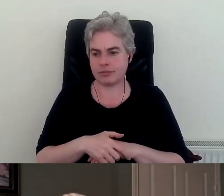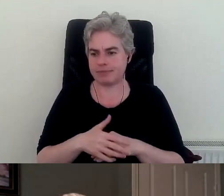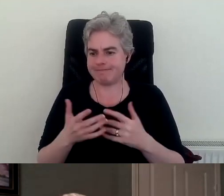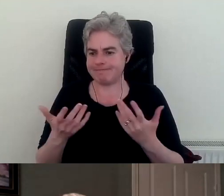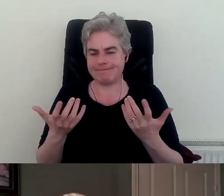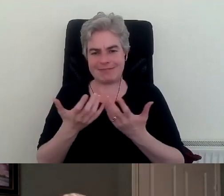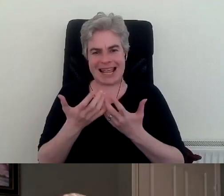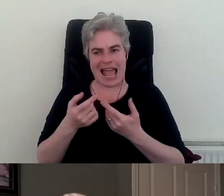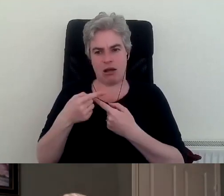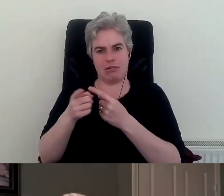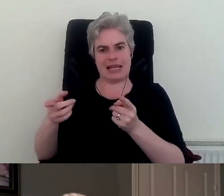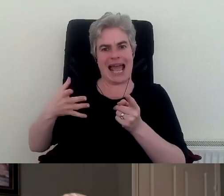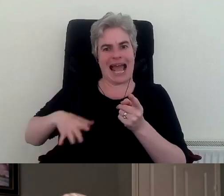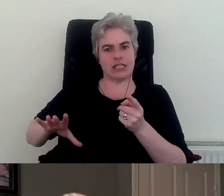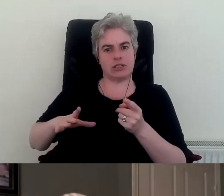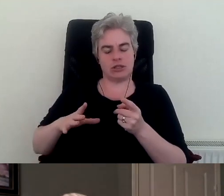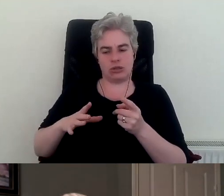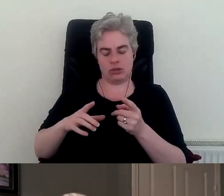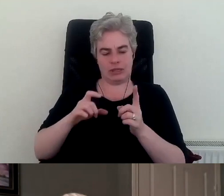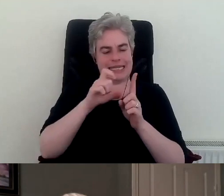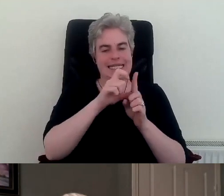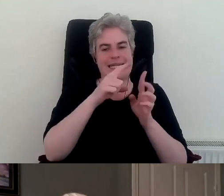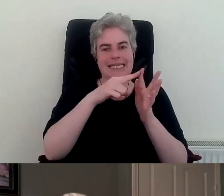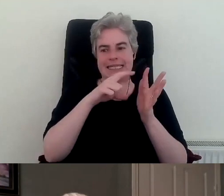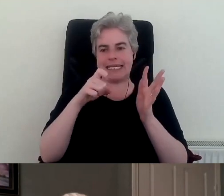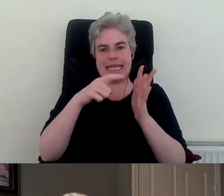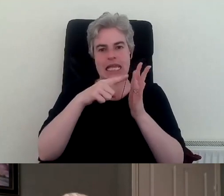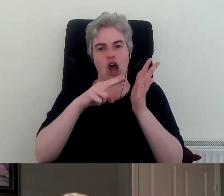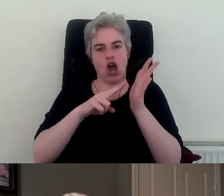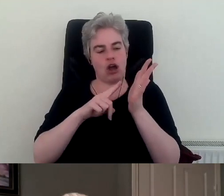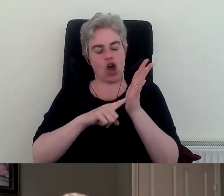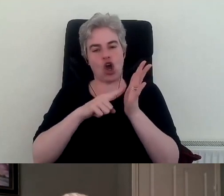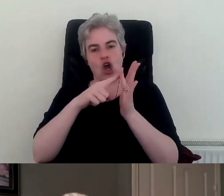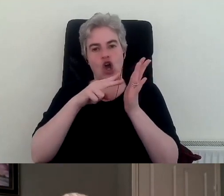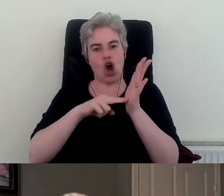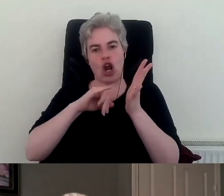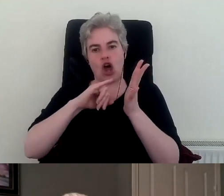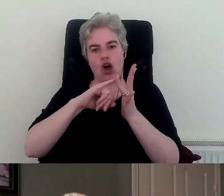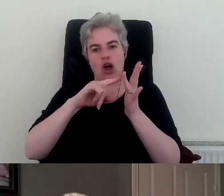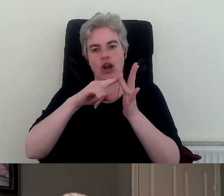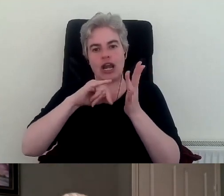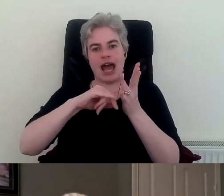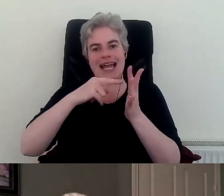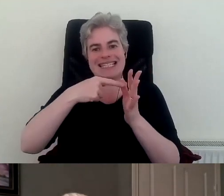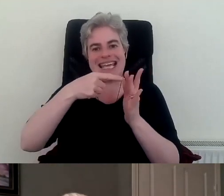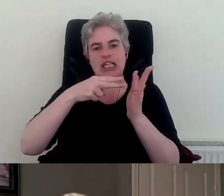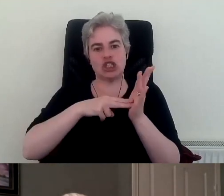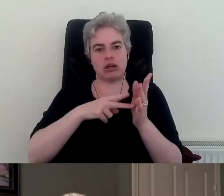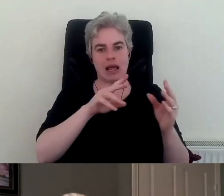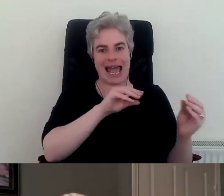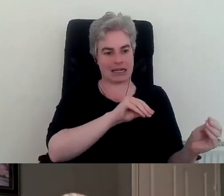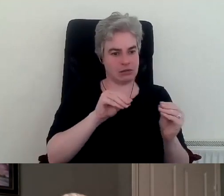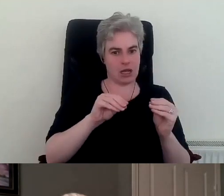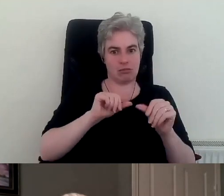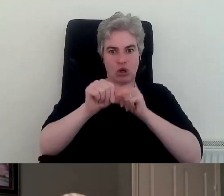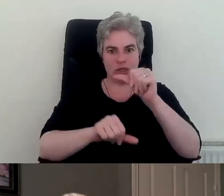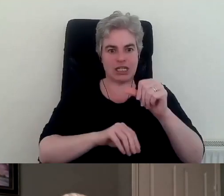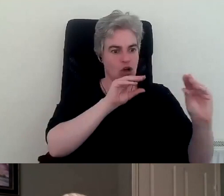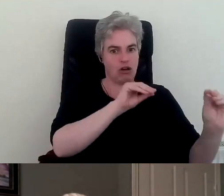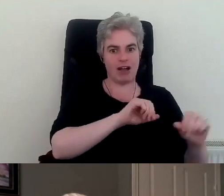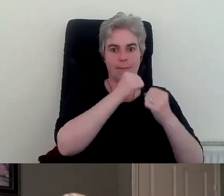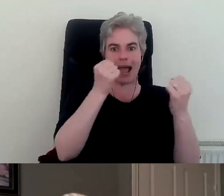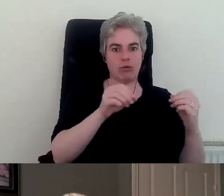how there needed to be decolonization and a process that of transfers of power,